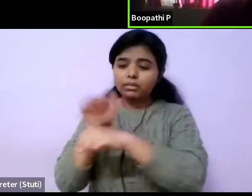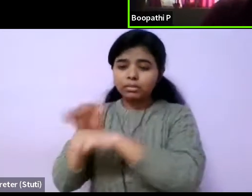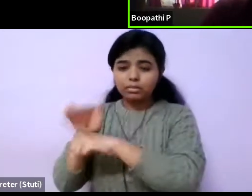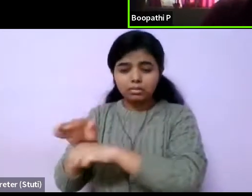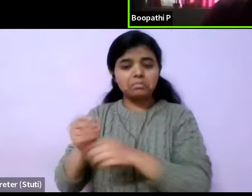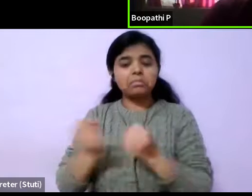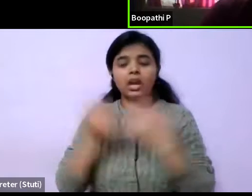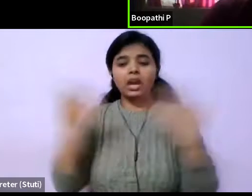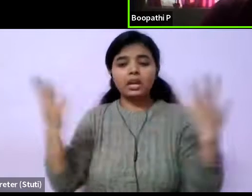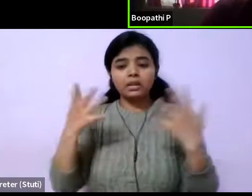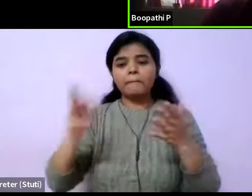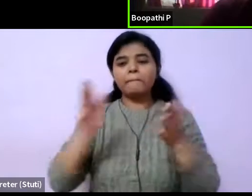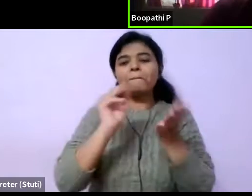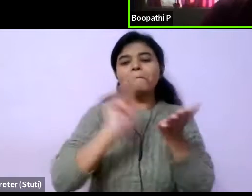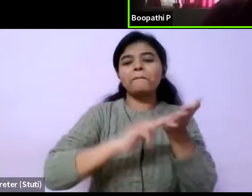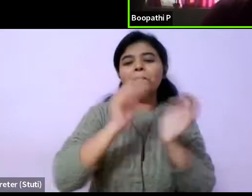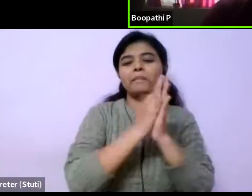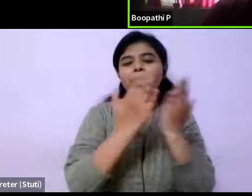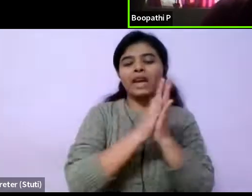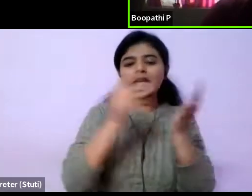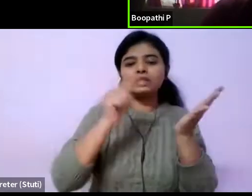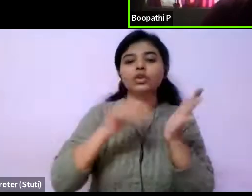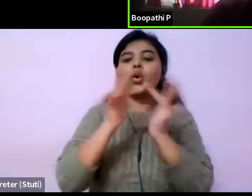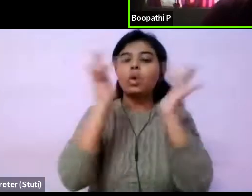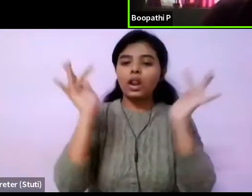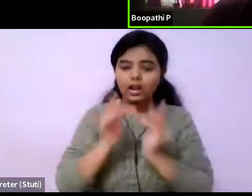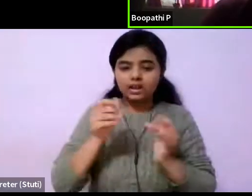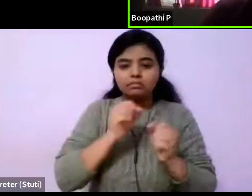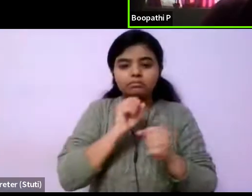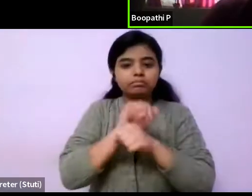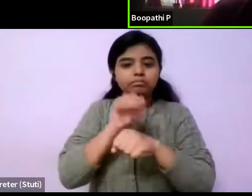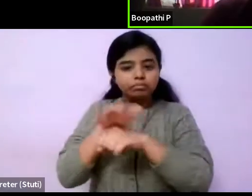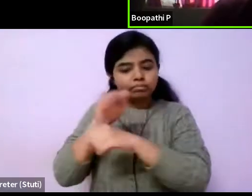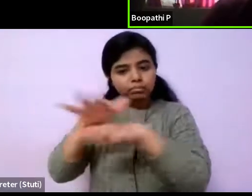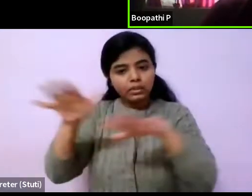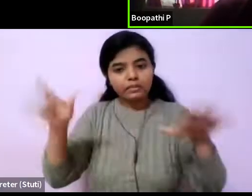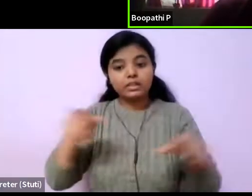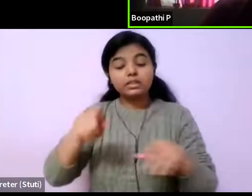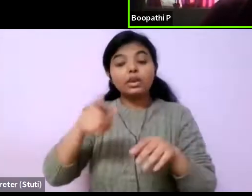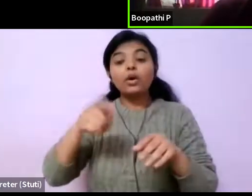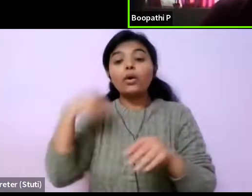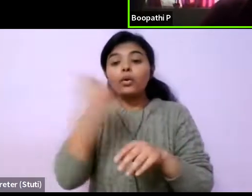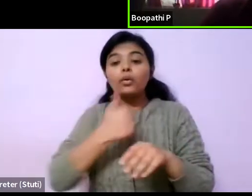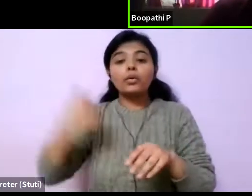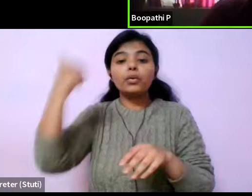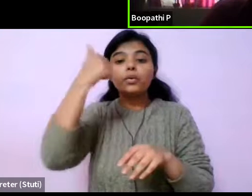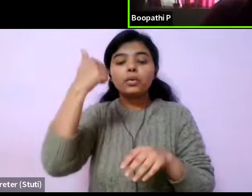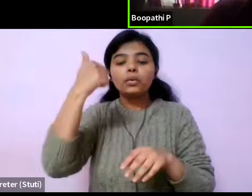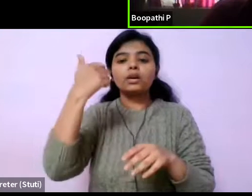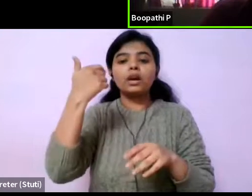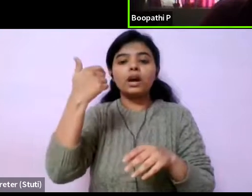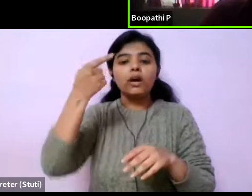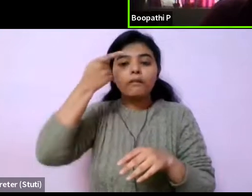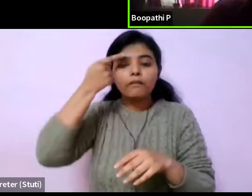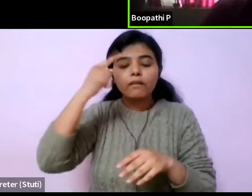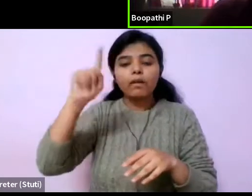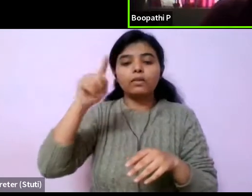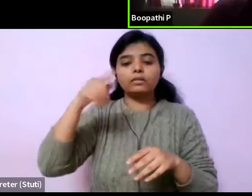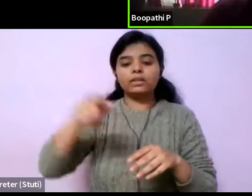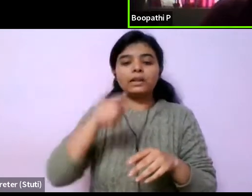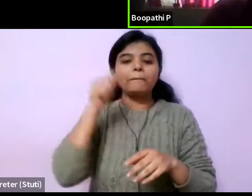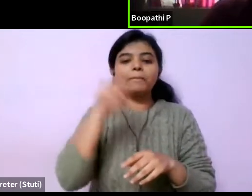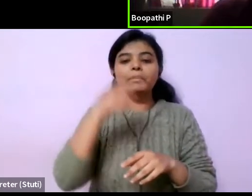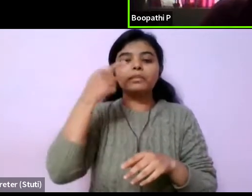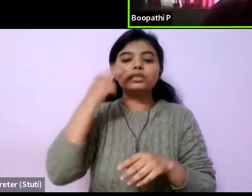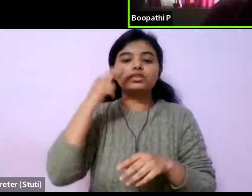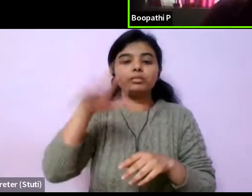there's a magazine exclusively, online magazine exclusively run by the visually impaired, for the visually impaired, titled Viral Moliyar, basically